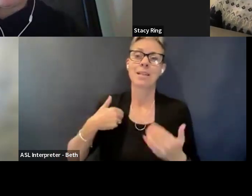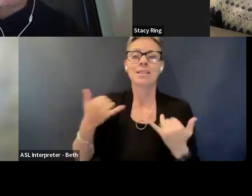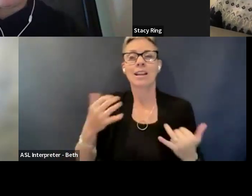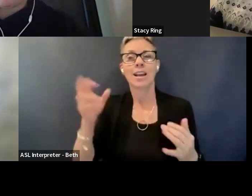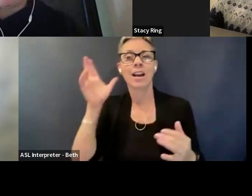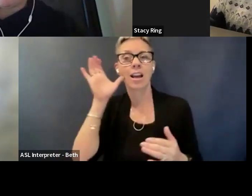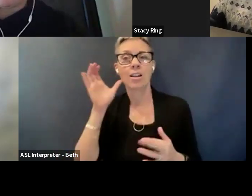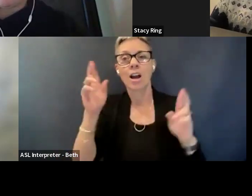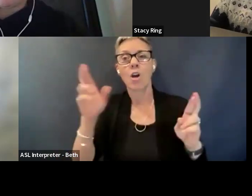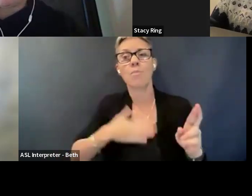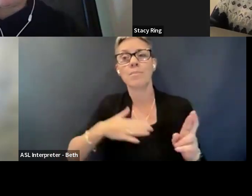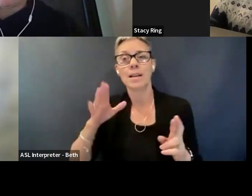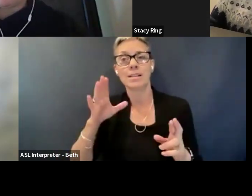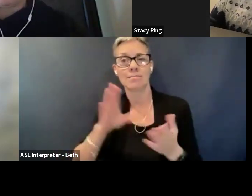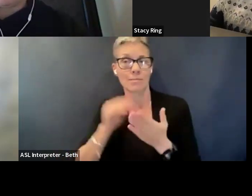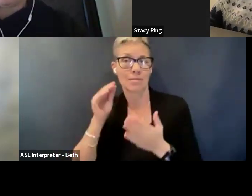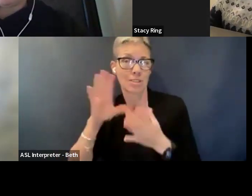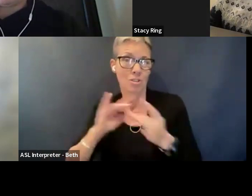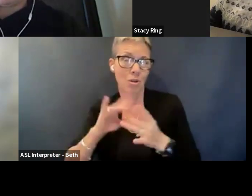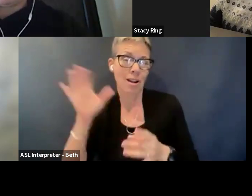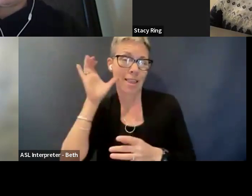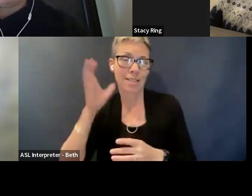you understand this system a little better.